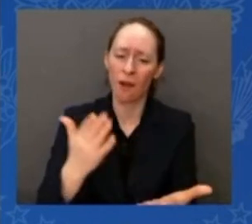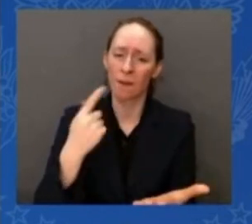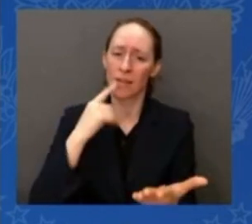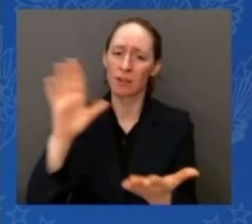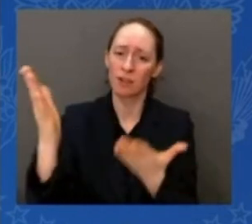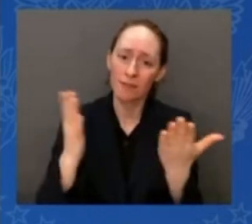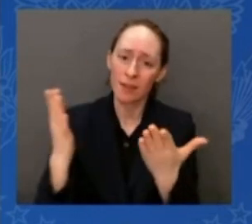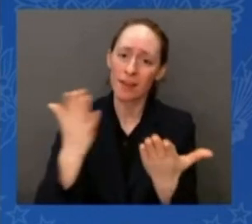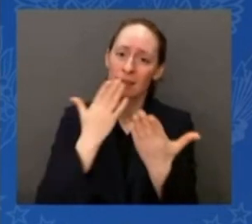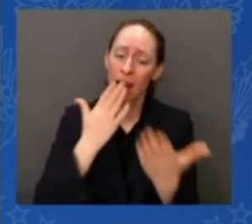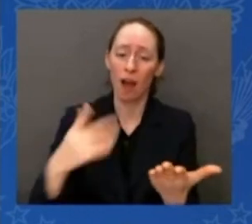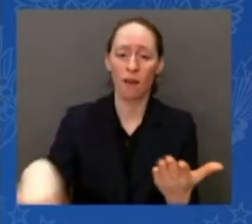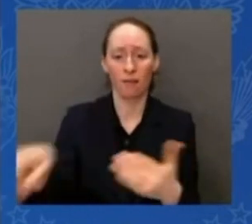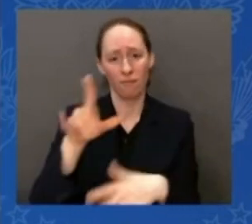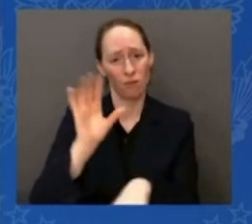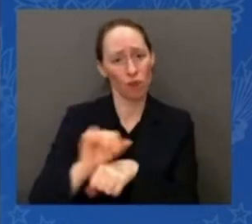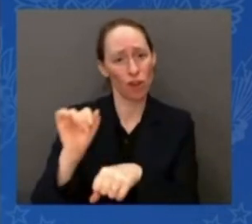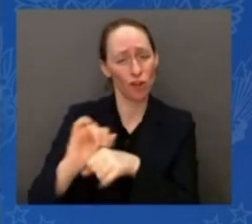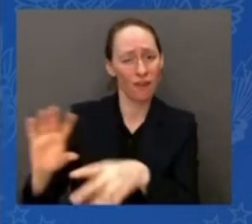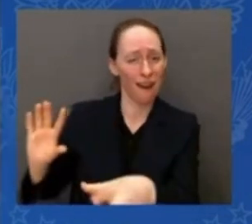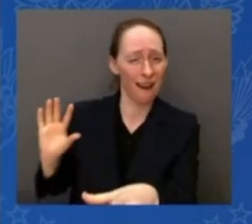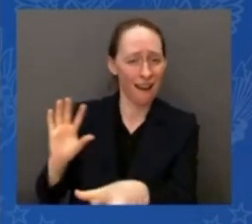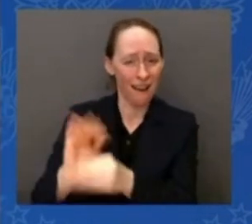say. All you.